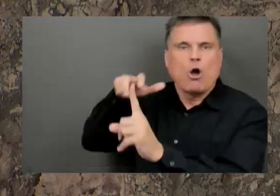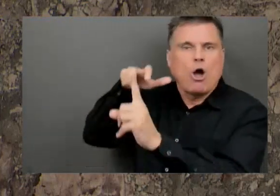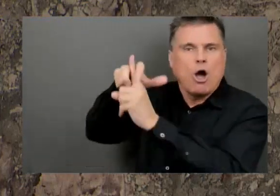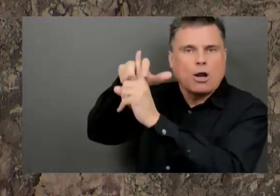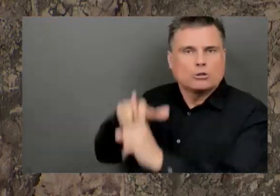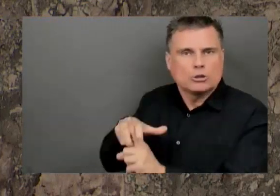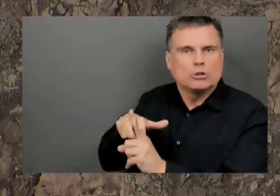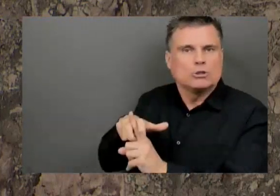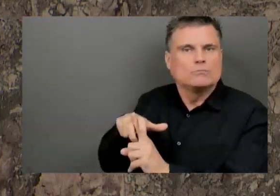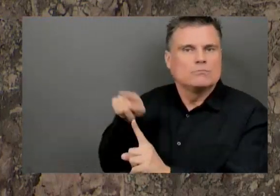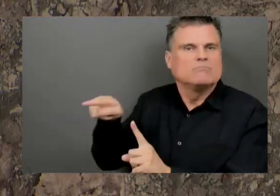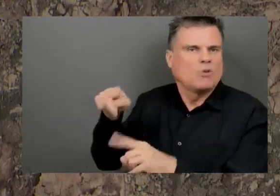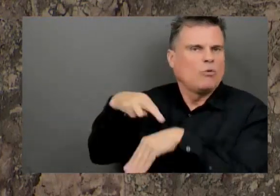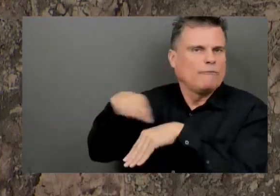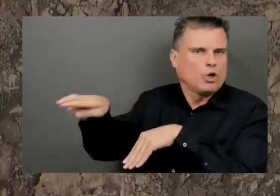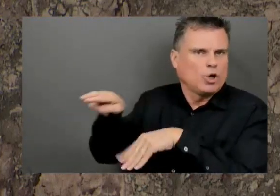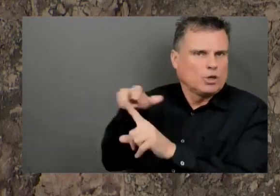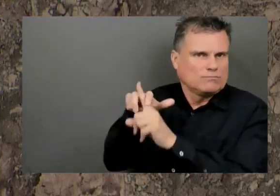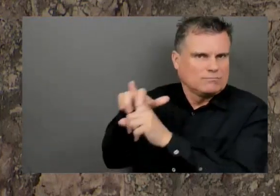person.